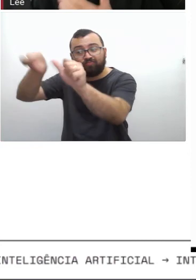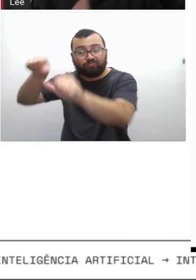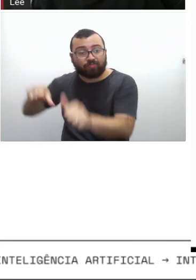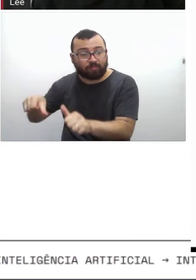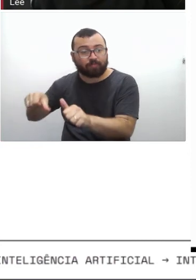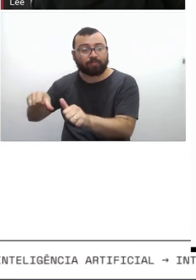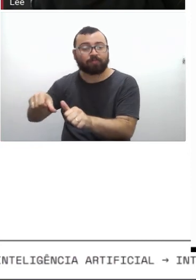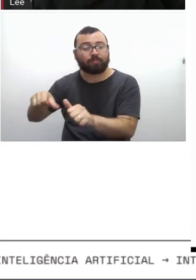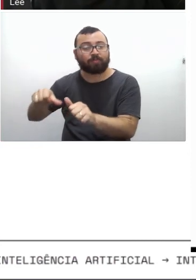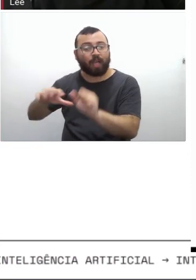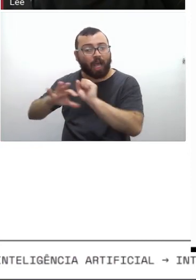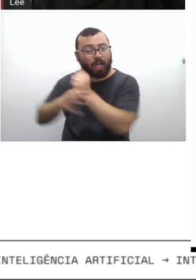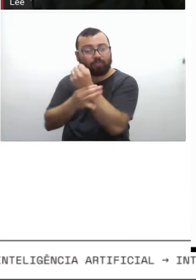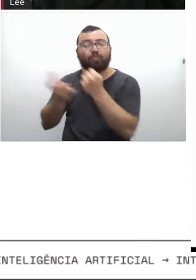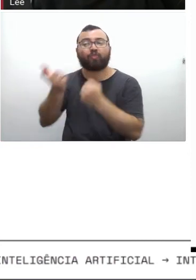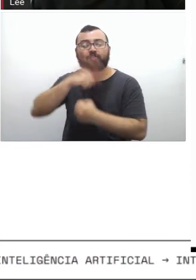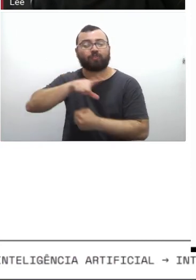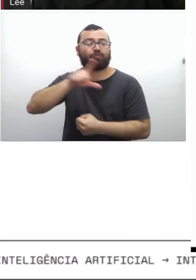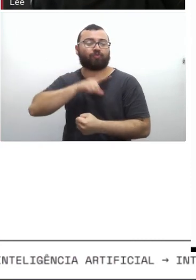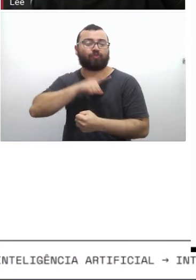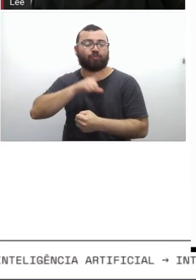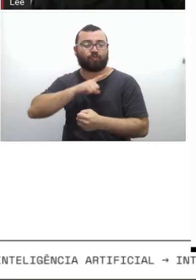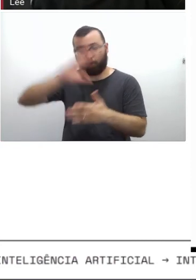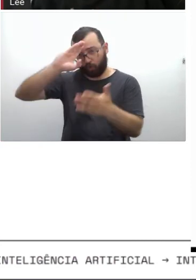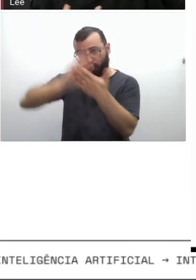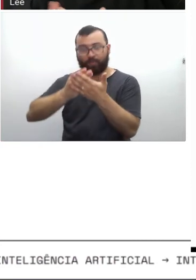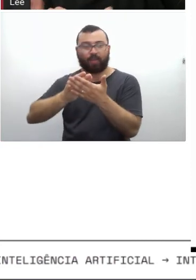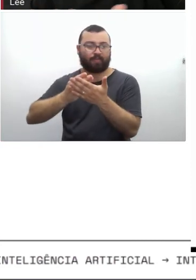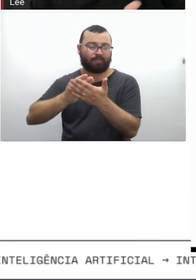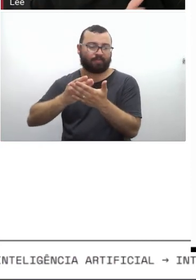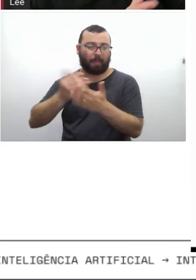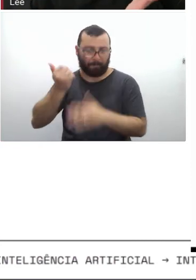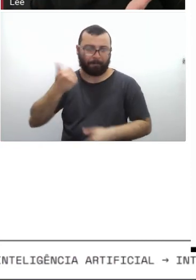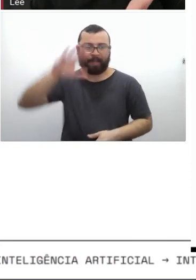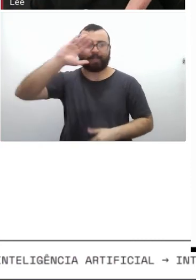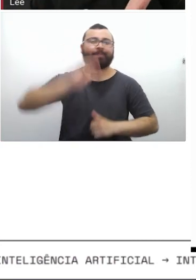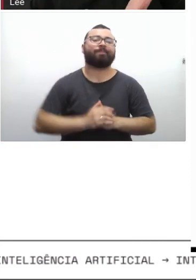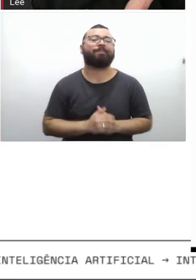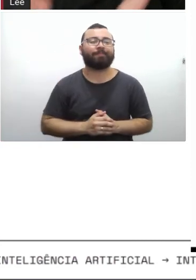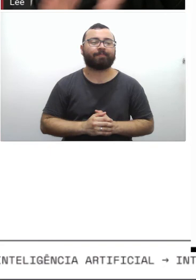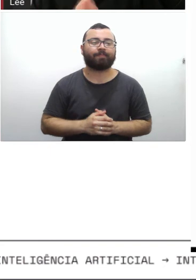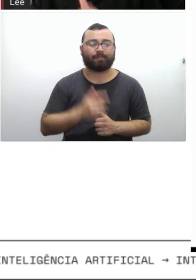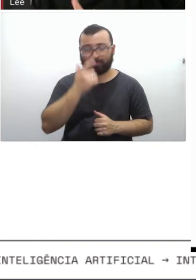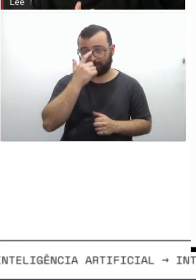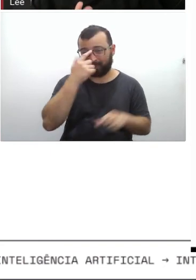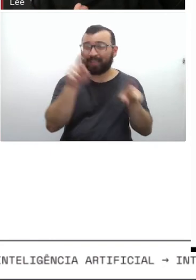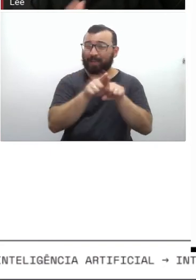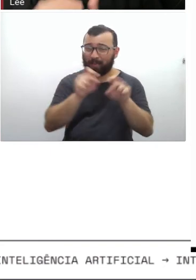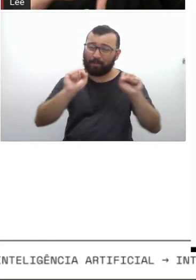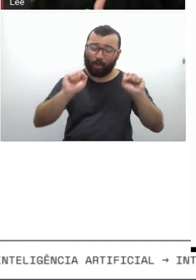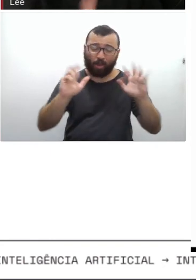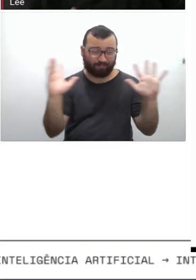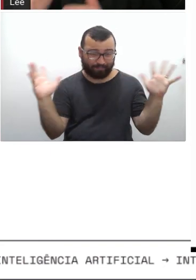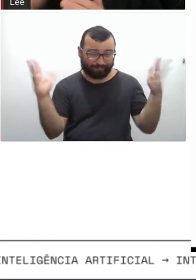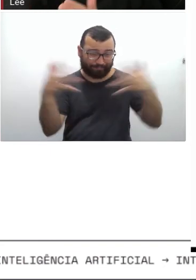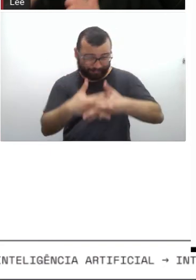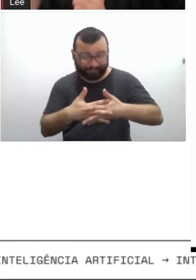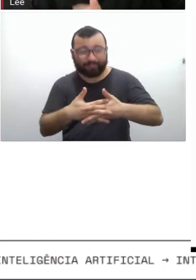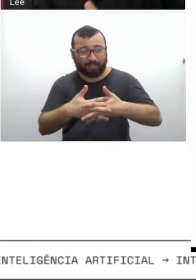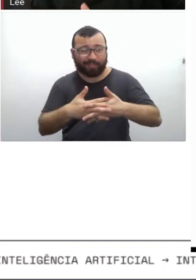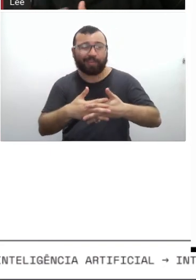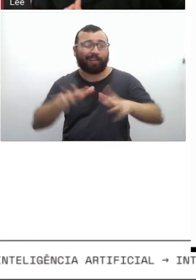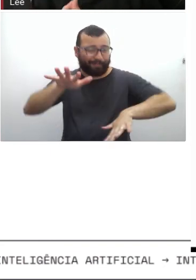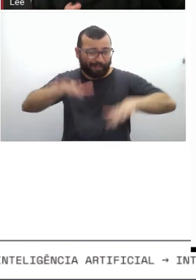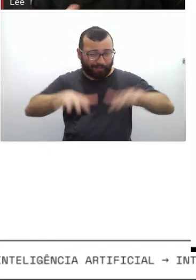to make sure that you have a better confidence level. Tools like that are also like confusion metrics, where you plot it on